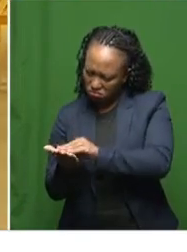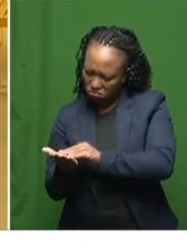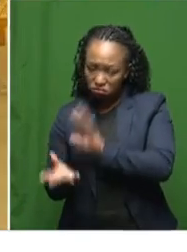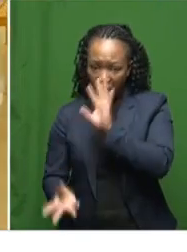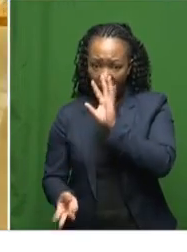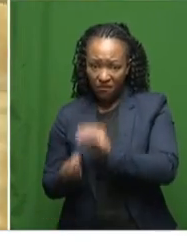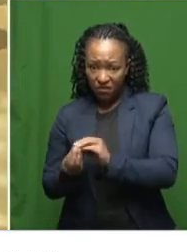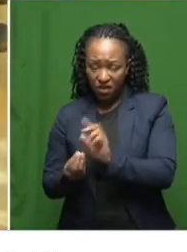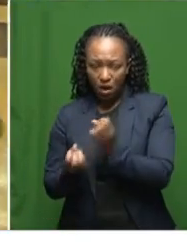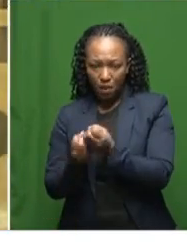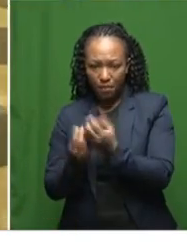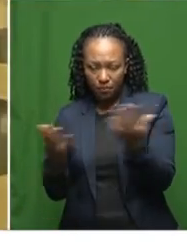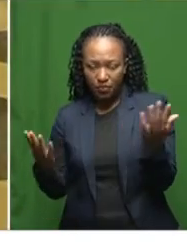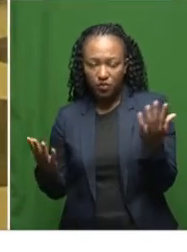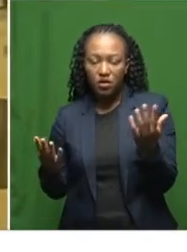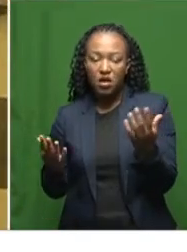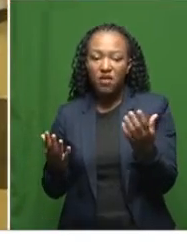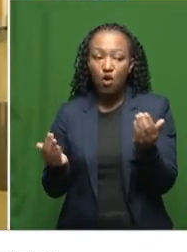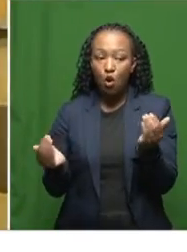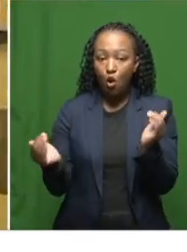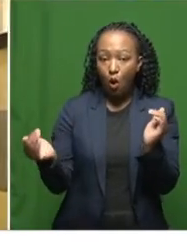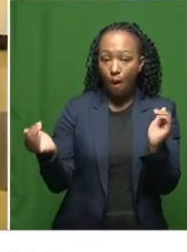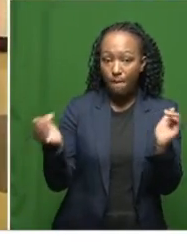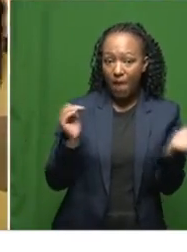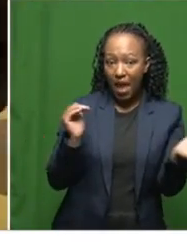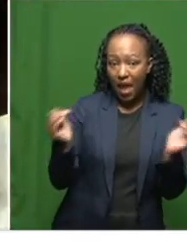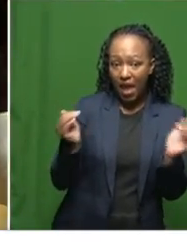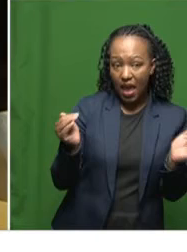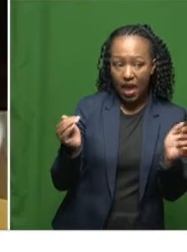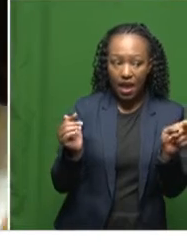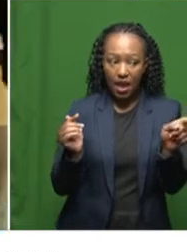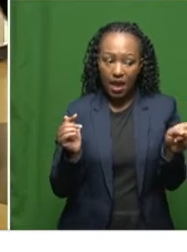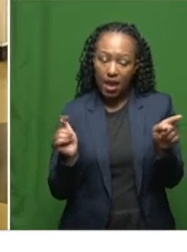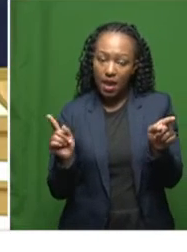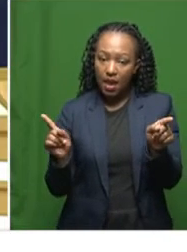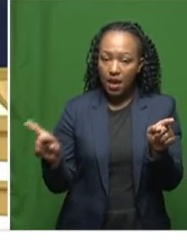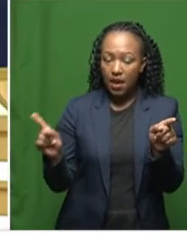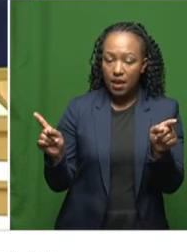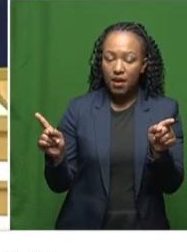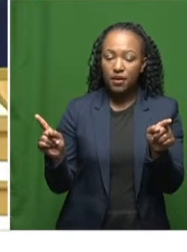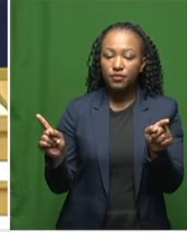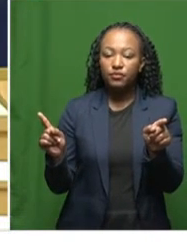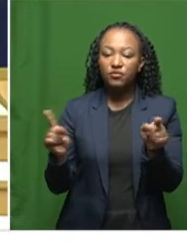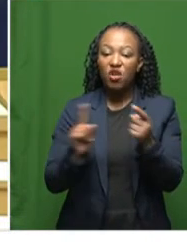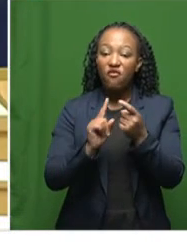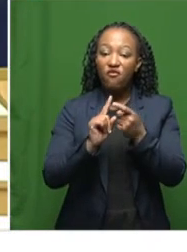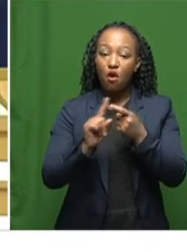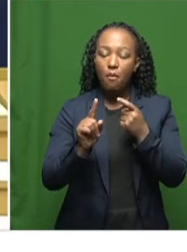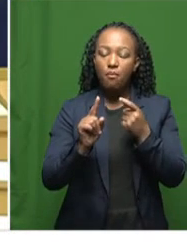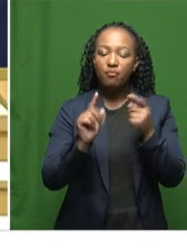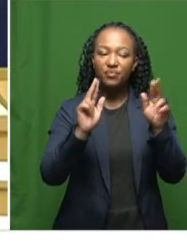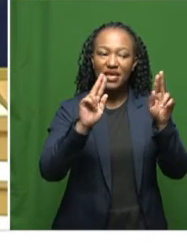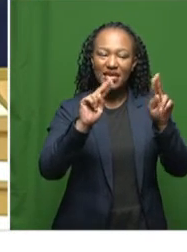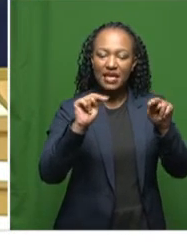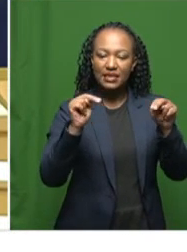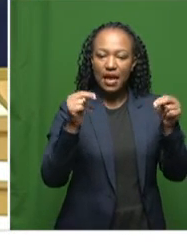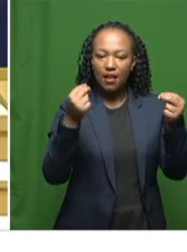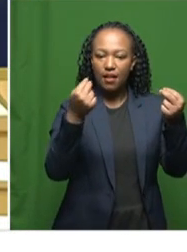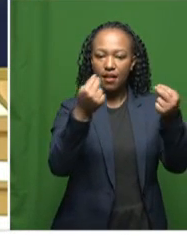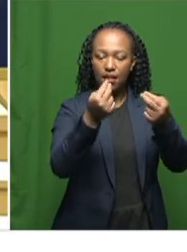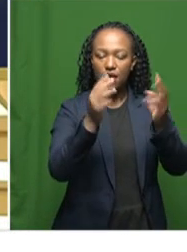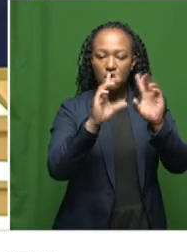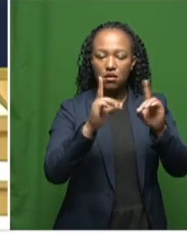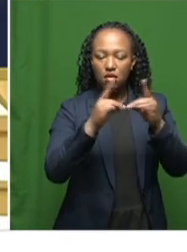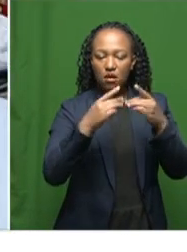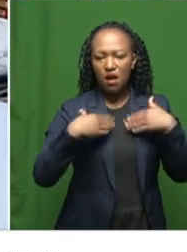if I were to compare apples with apples, that work alone was from the National Department of Health. We picked up that it